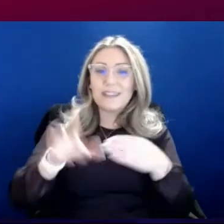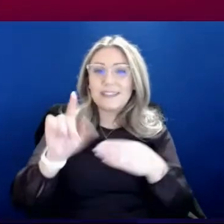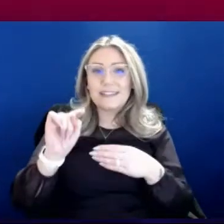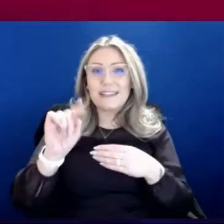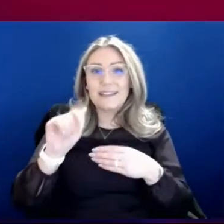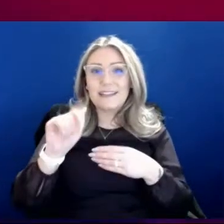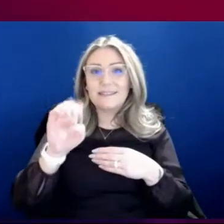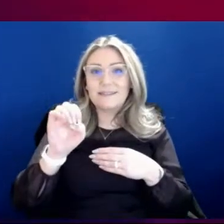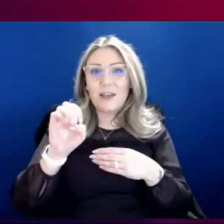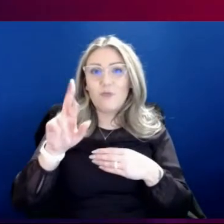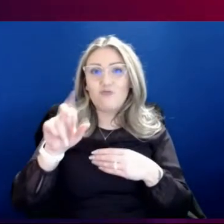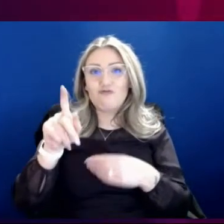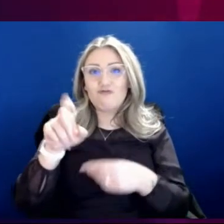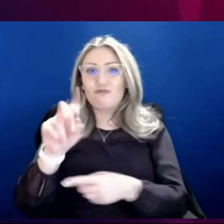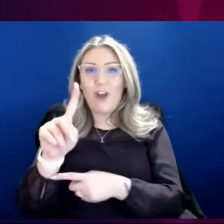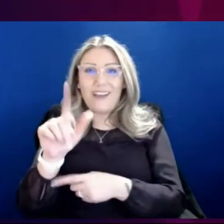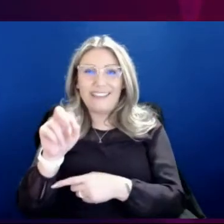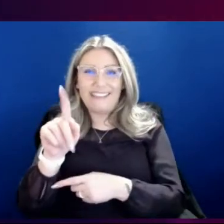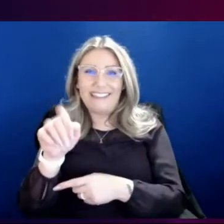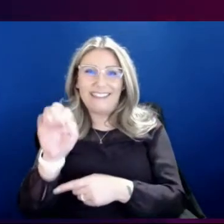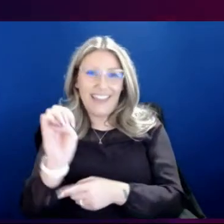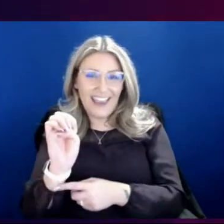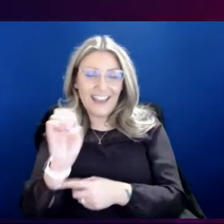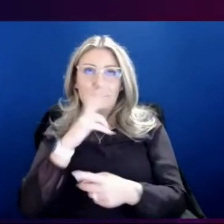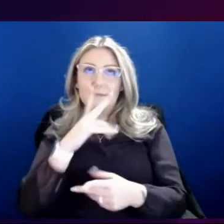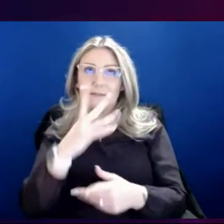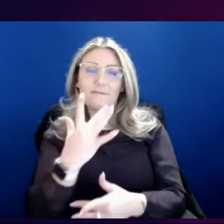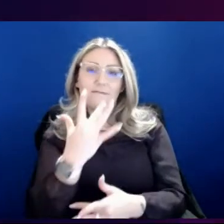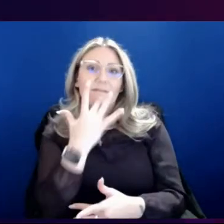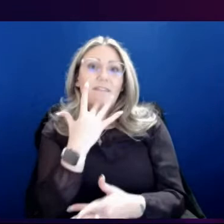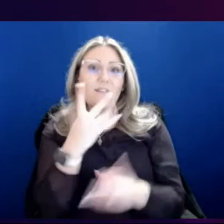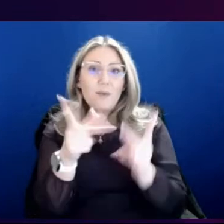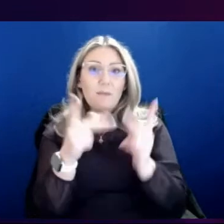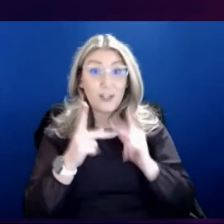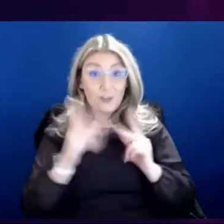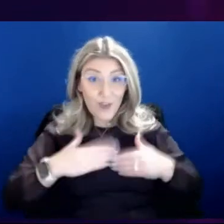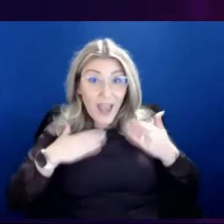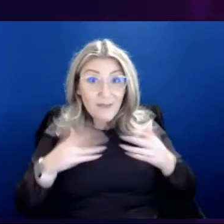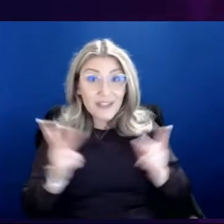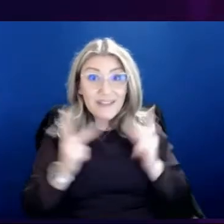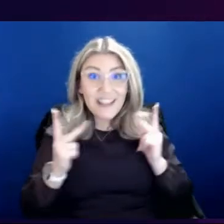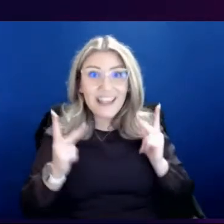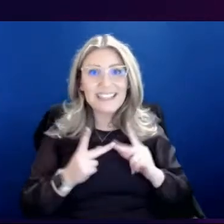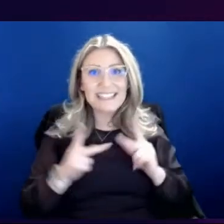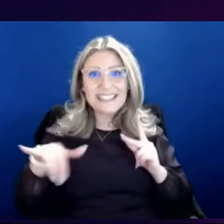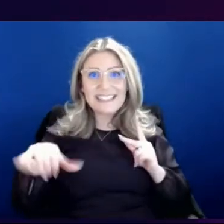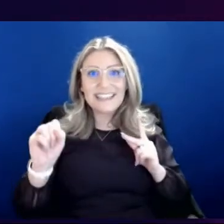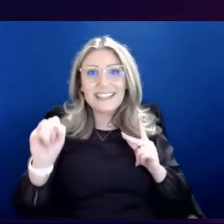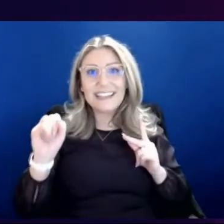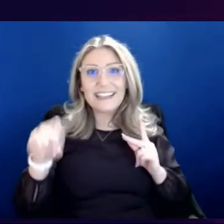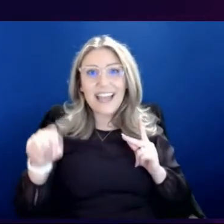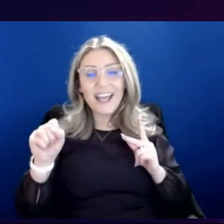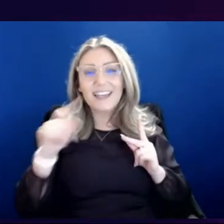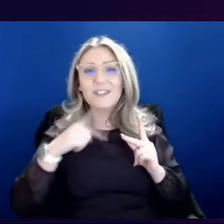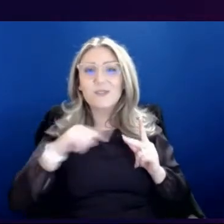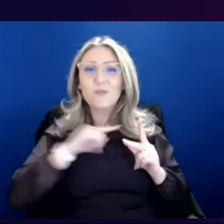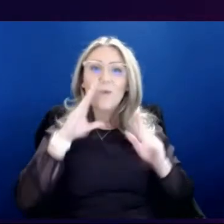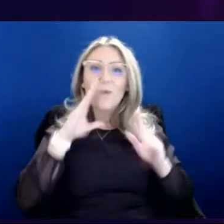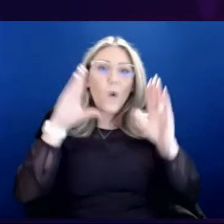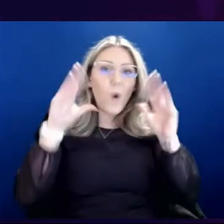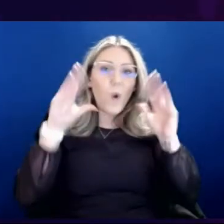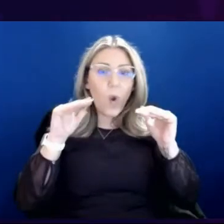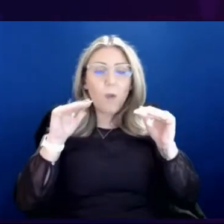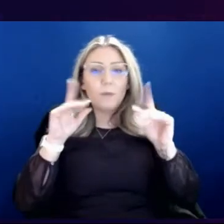is our favorite place to go. That's your happy place? Yes. We're hoping to go to